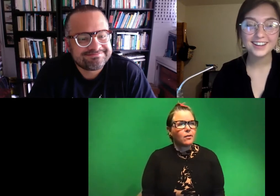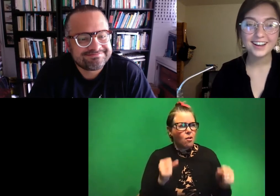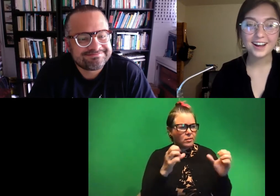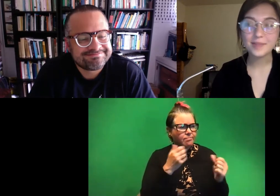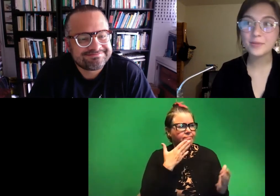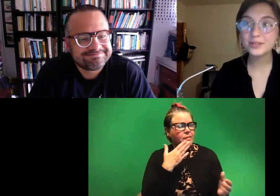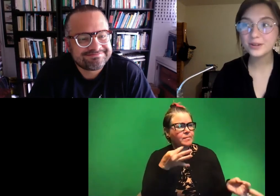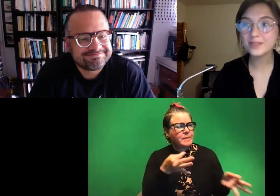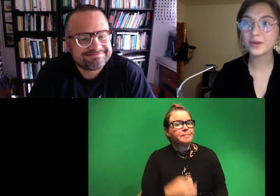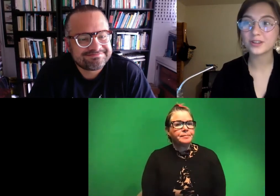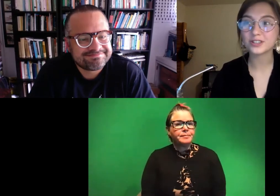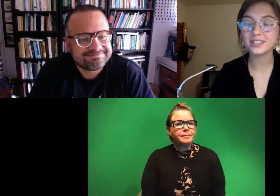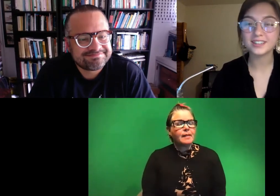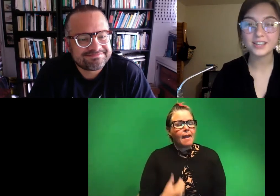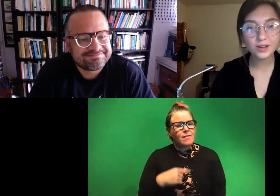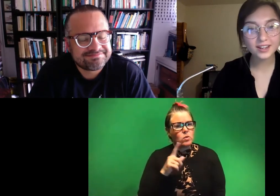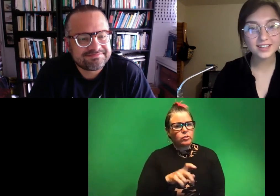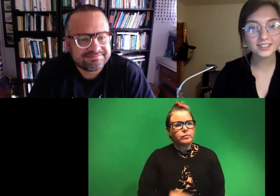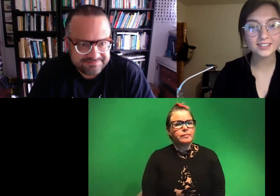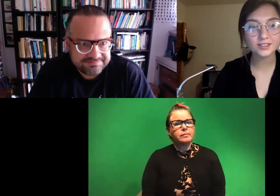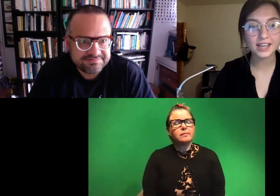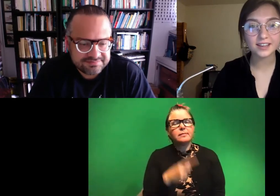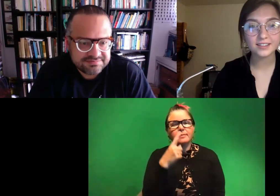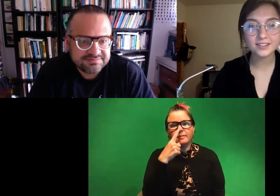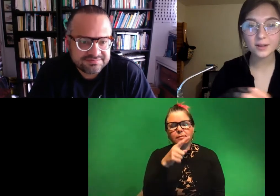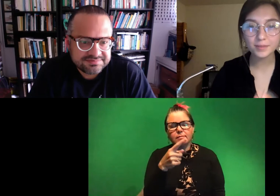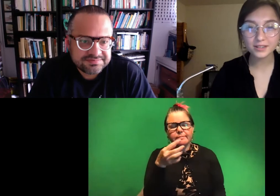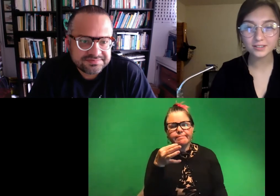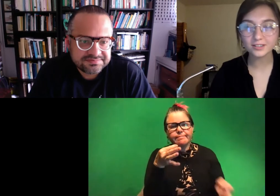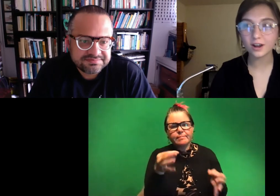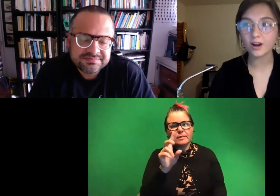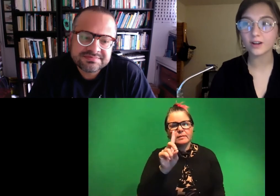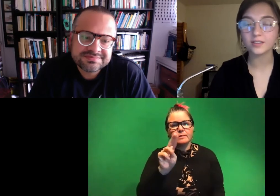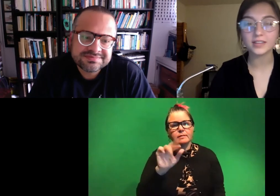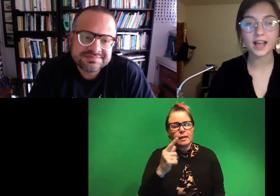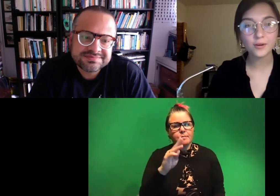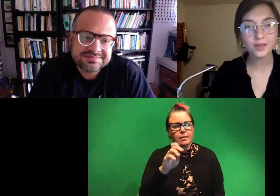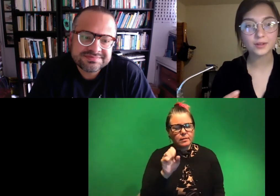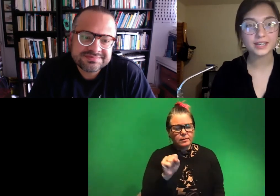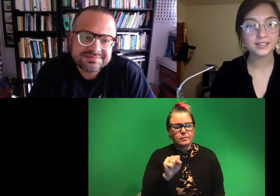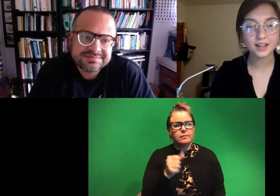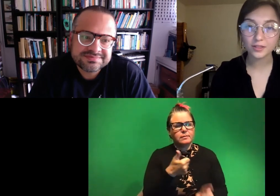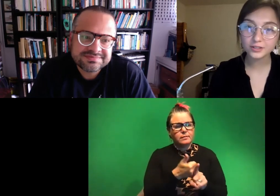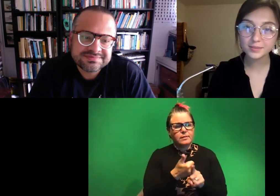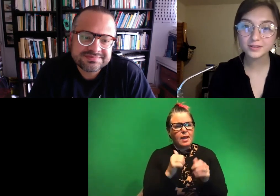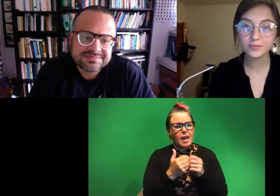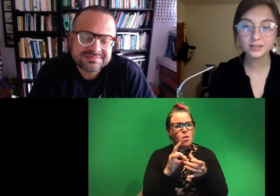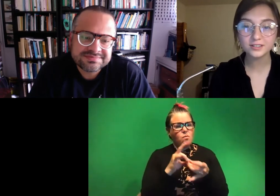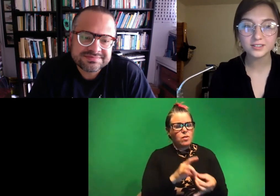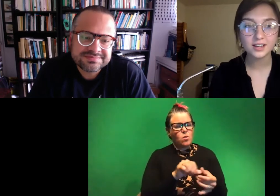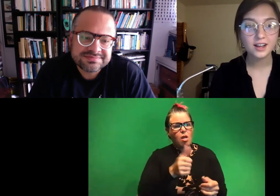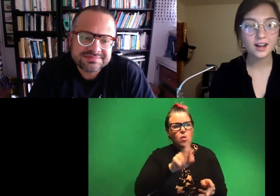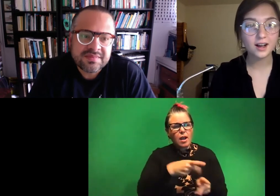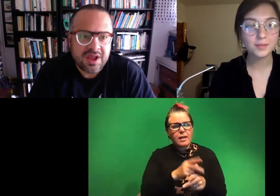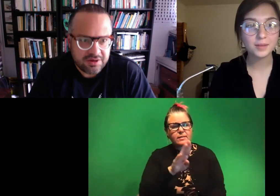you. And we do have a question. Can you kind of tell us, so like dung beetles are, like, how are they related to other types of